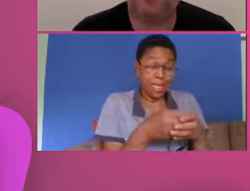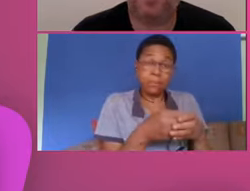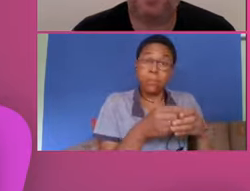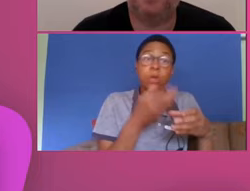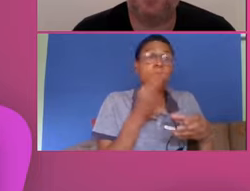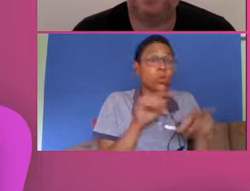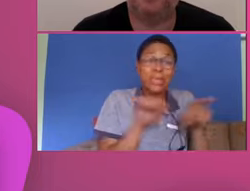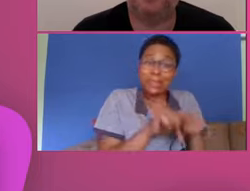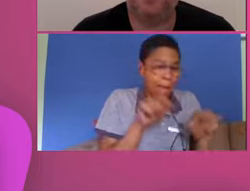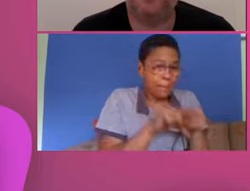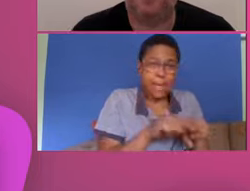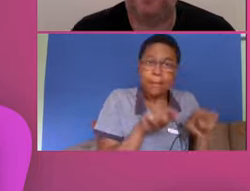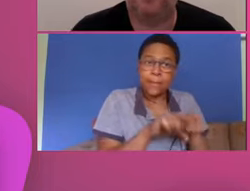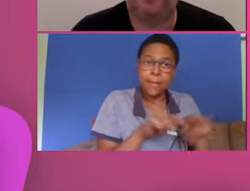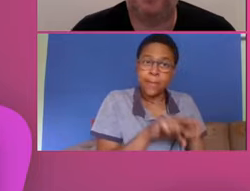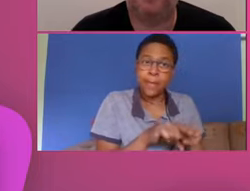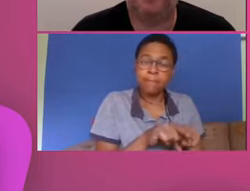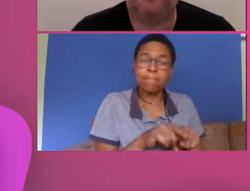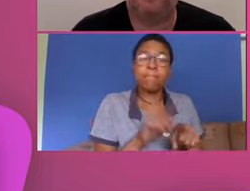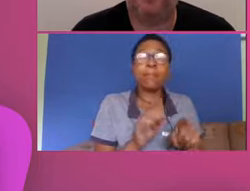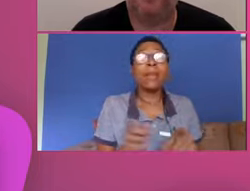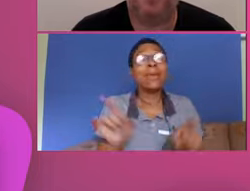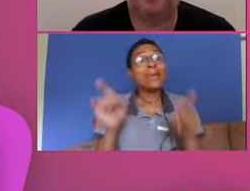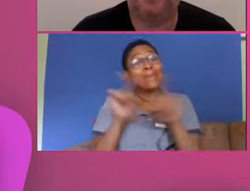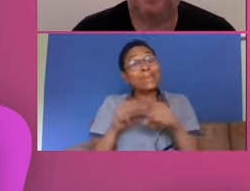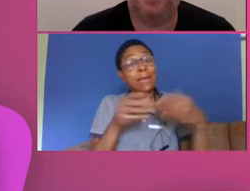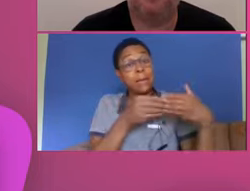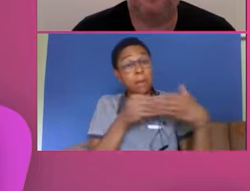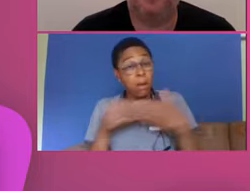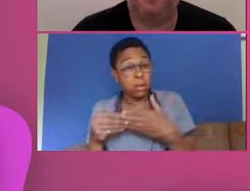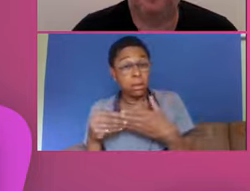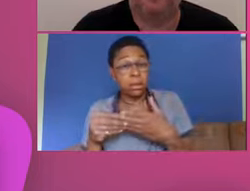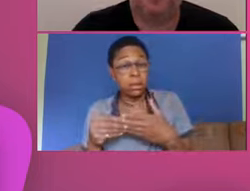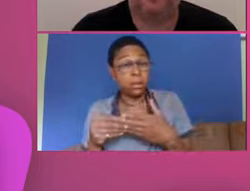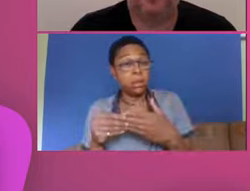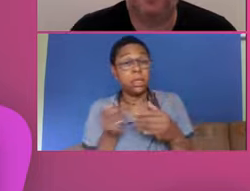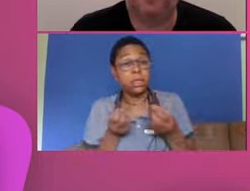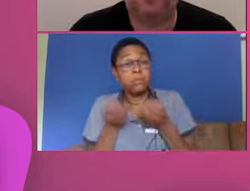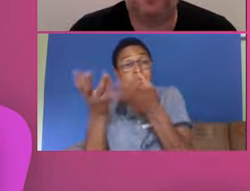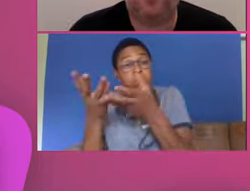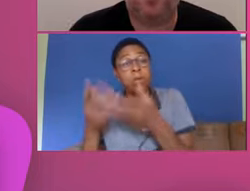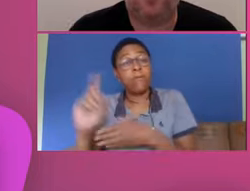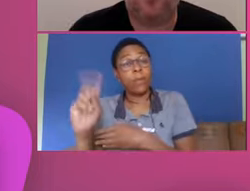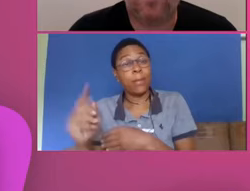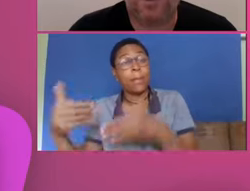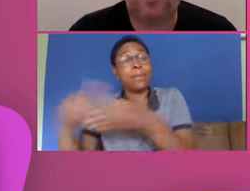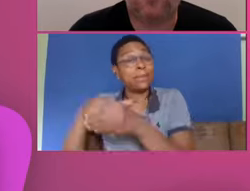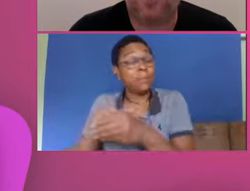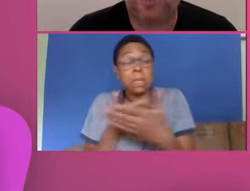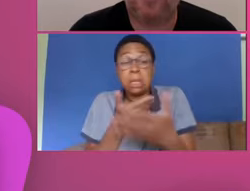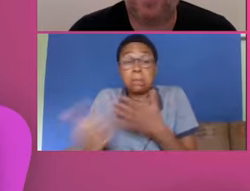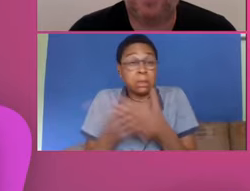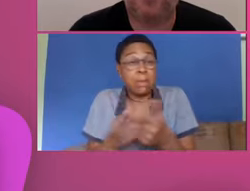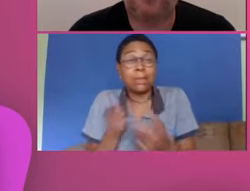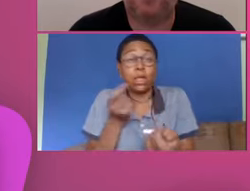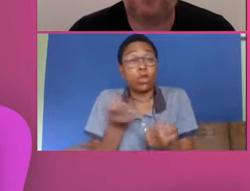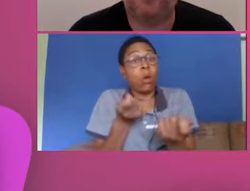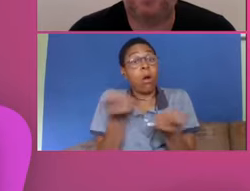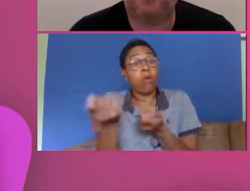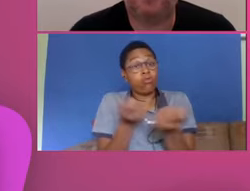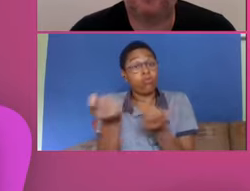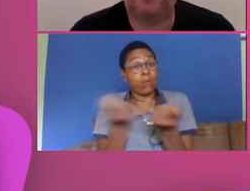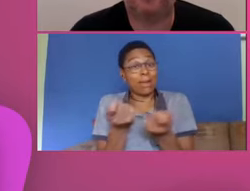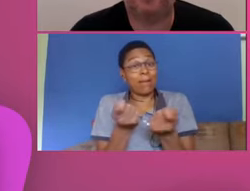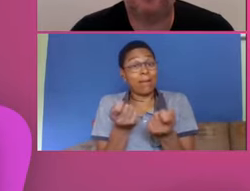principles that you apply to participants, audiences or attendees. Whether you're running or hiring venues, you